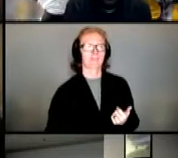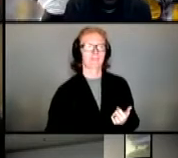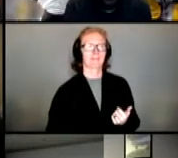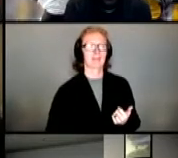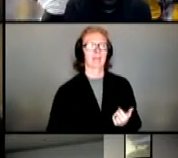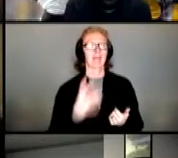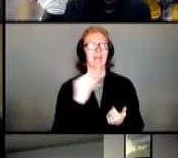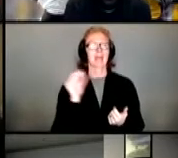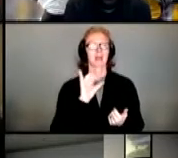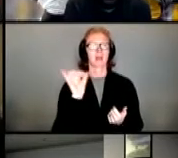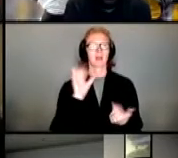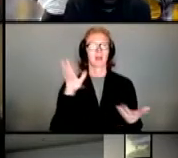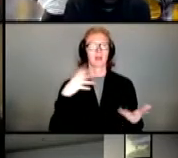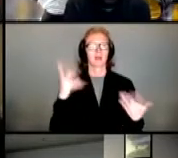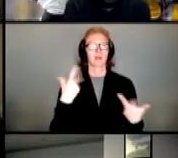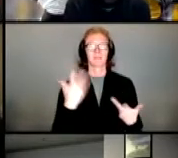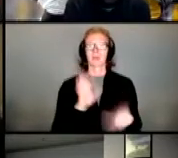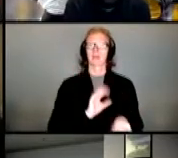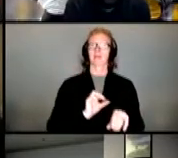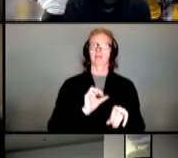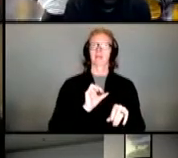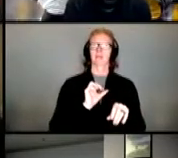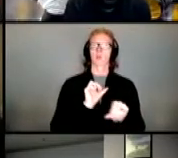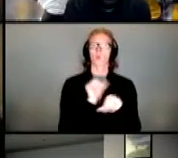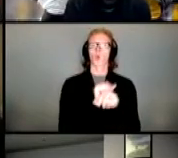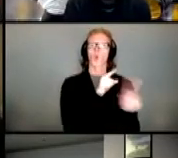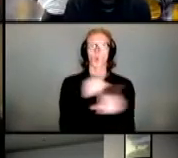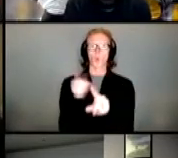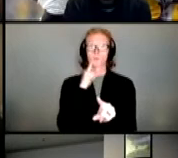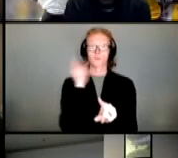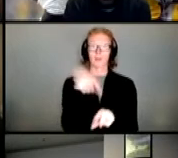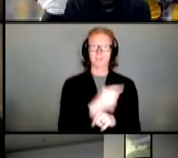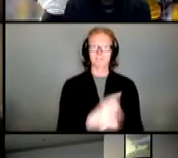and workday goals they have.